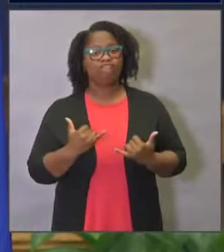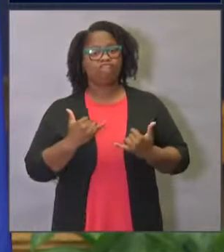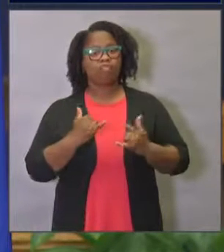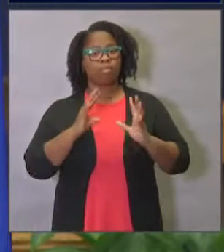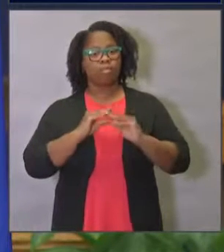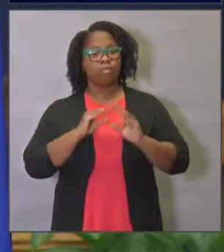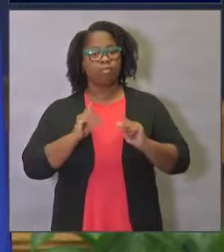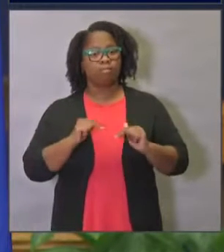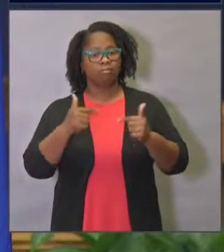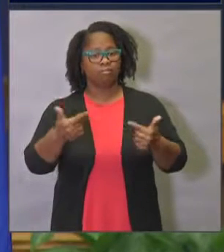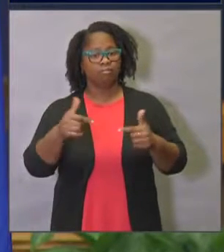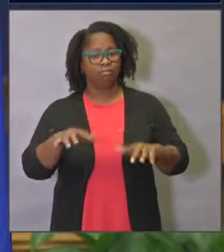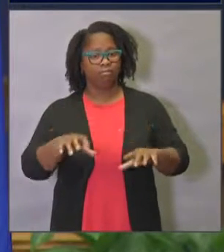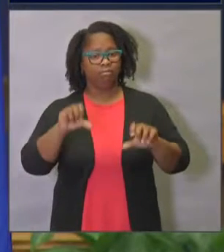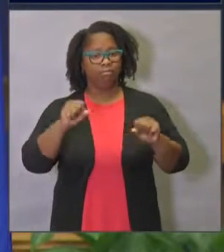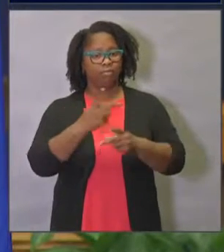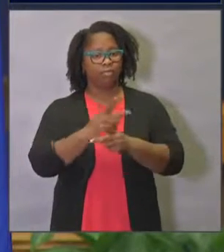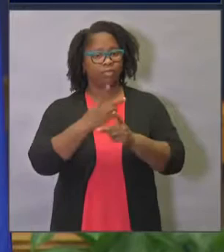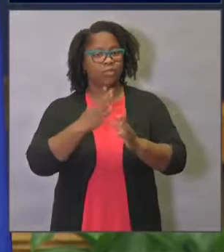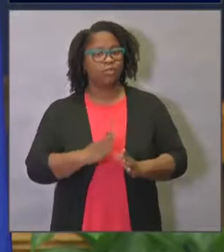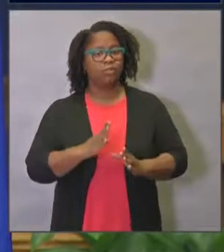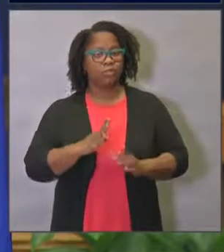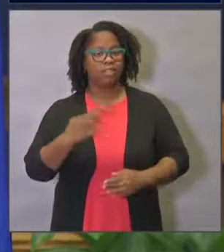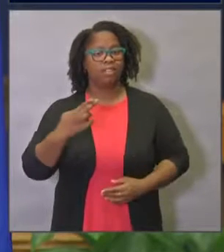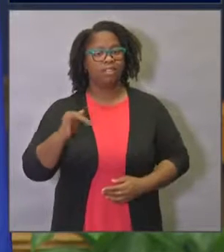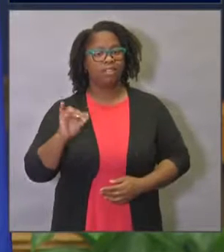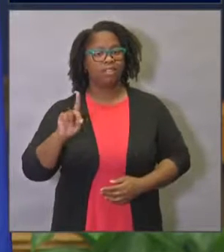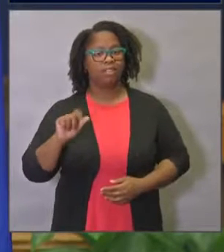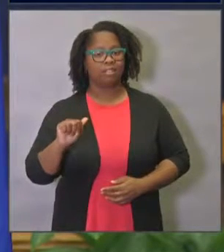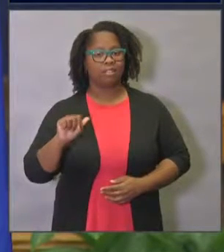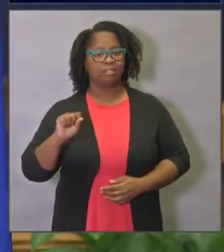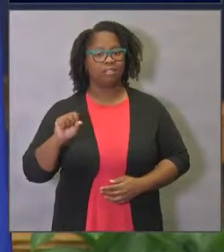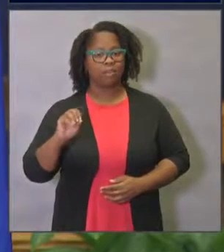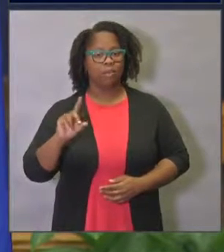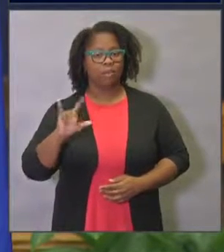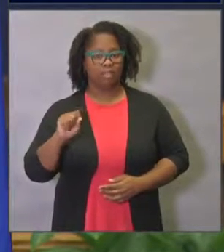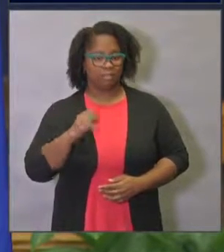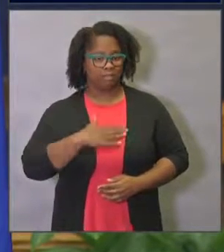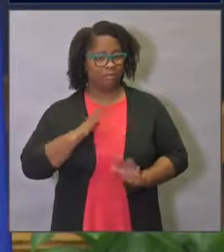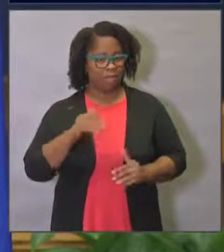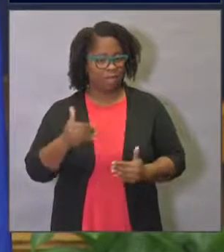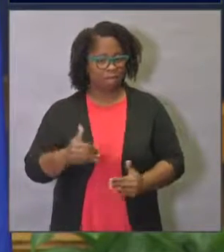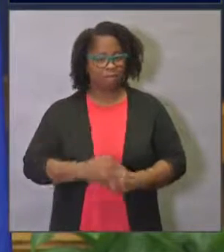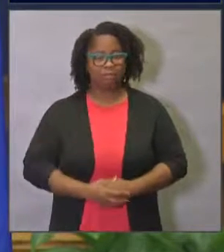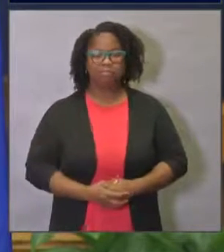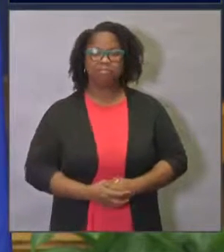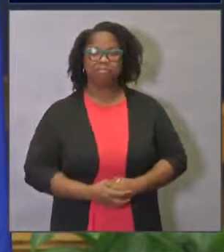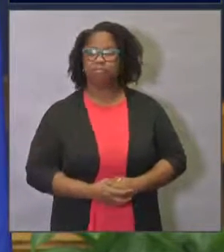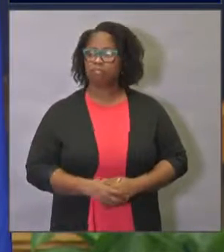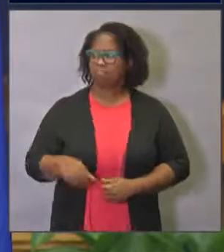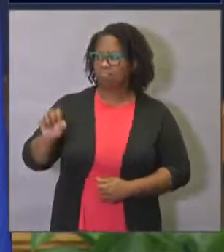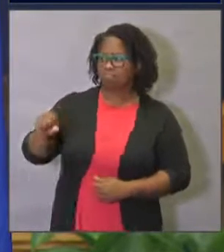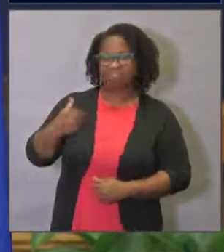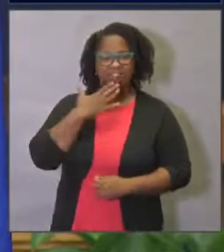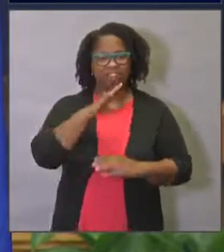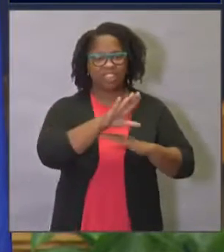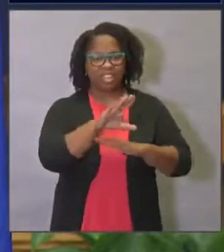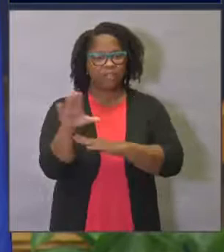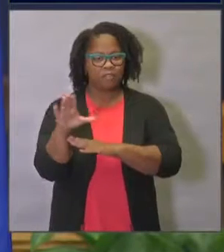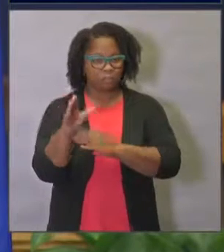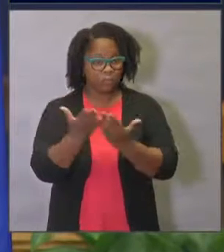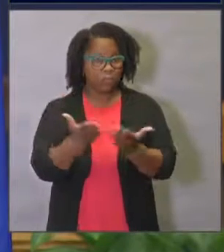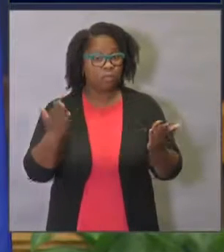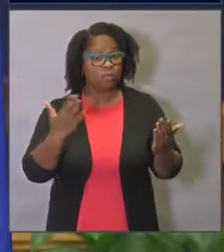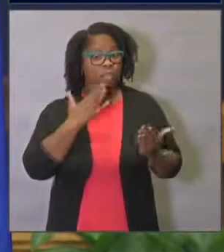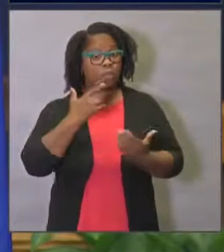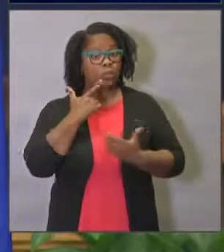conference over to our host, Supervisor Hilda Solis. Please go ahead. Yes, good afternoon, and thank you